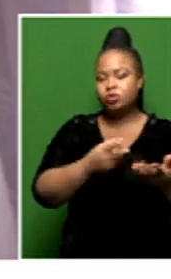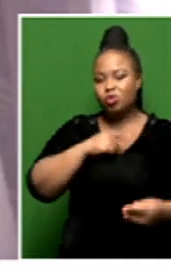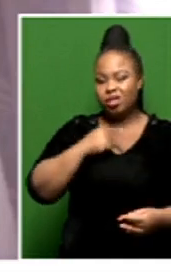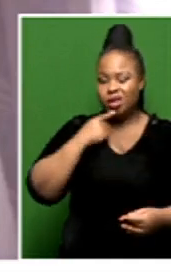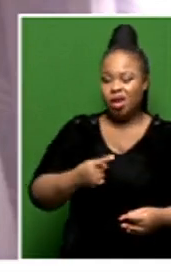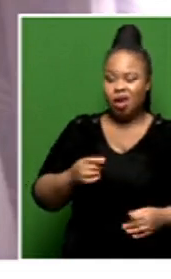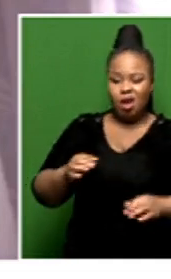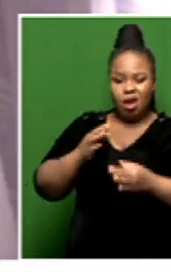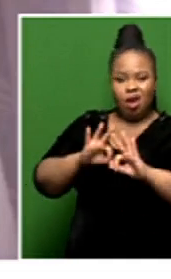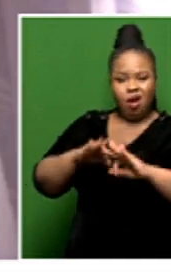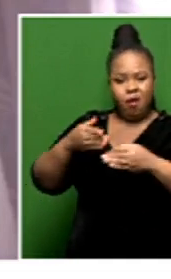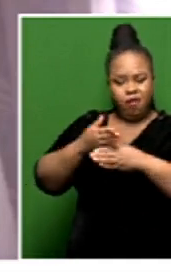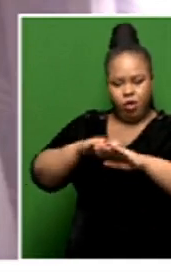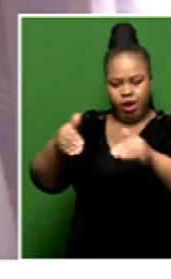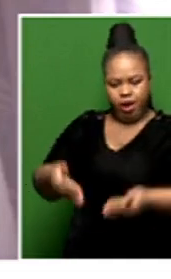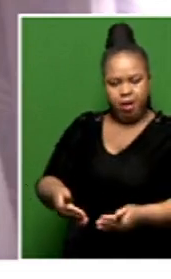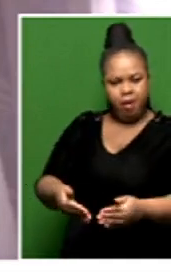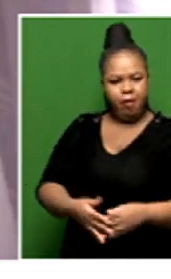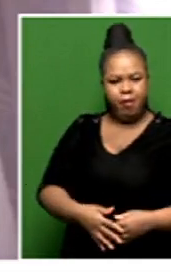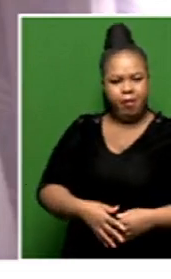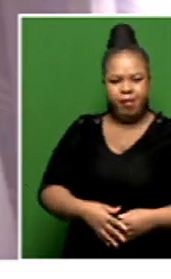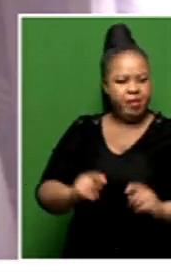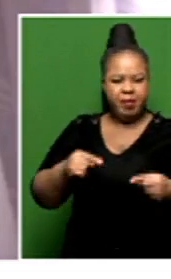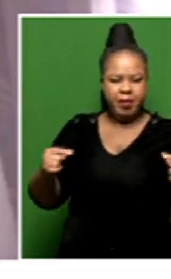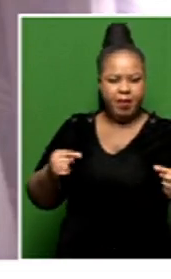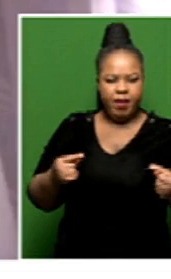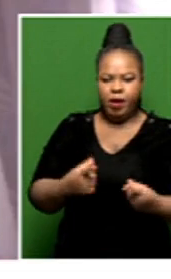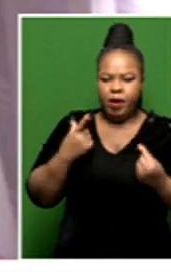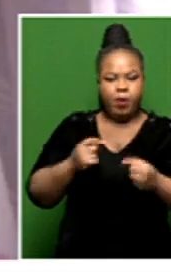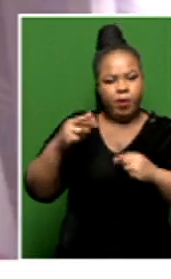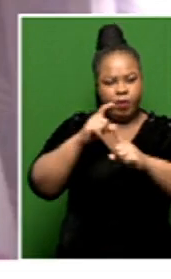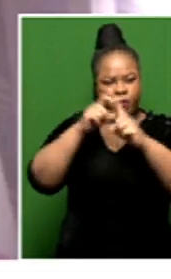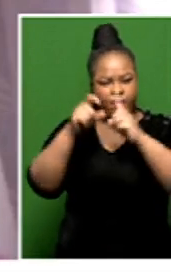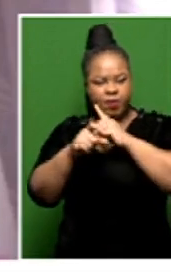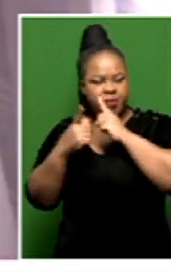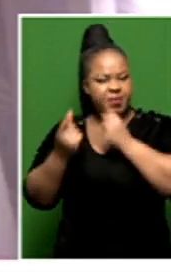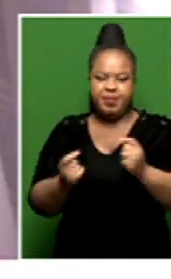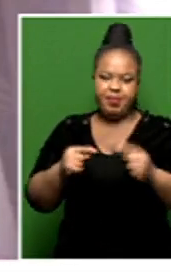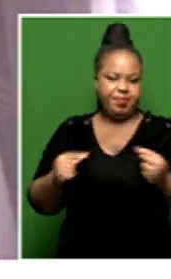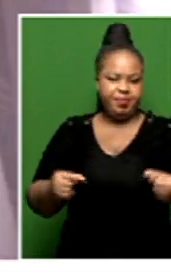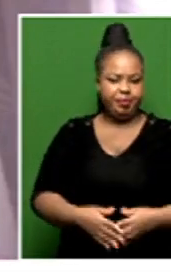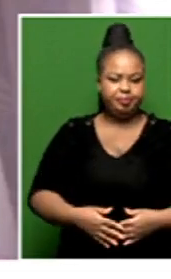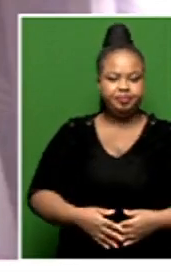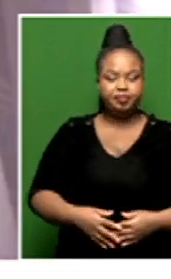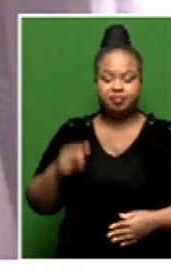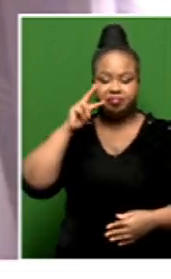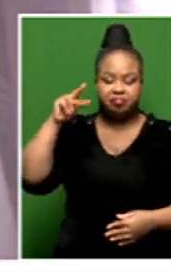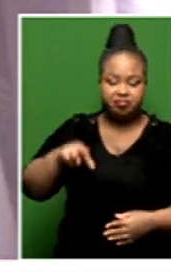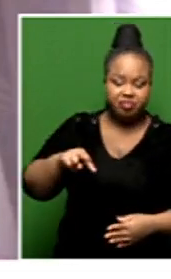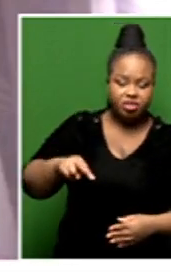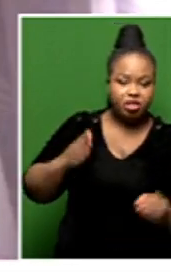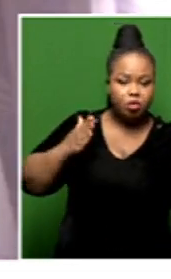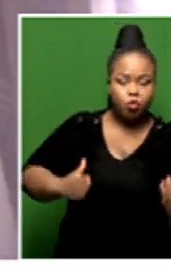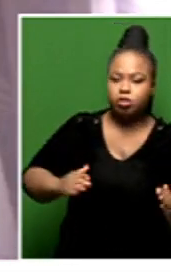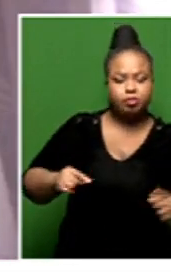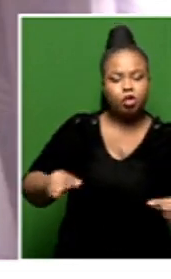loved one to COVID-19, you cannot observe certain rituals. You cannot the body cannot be